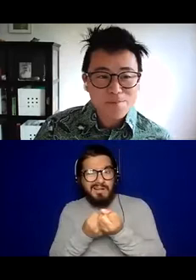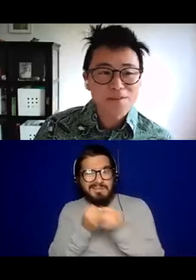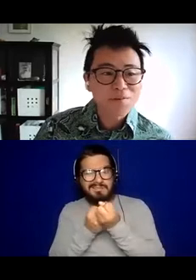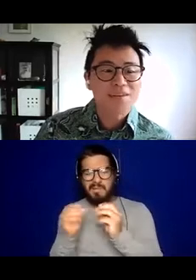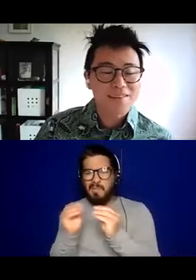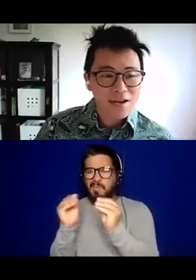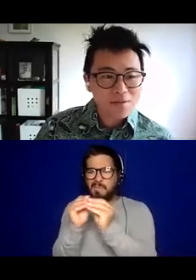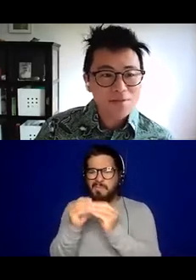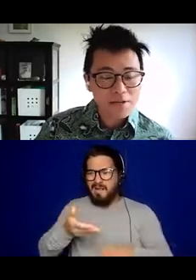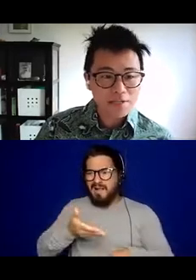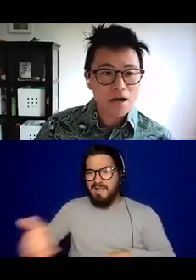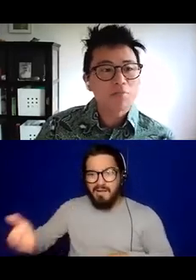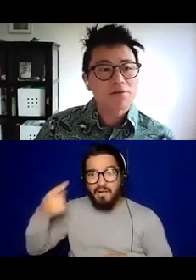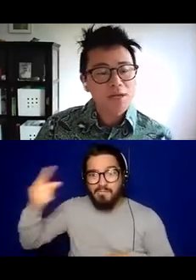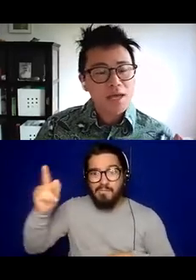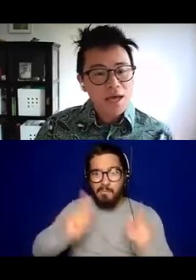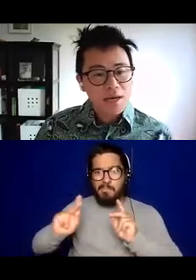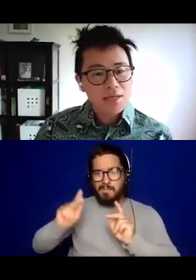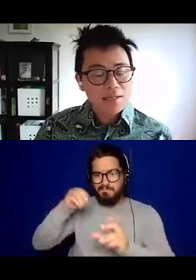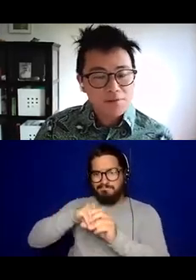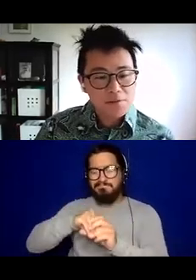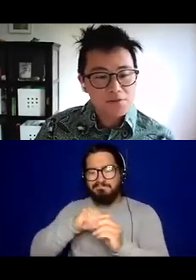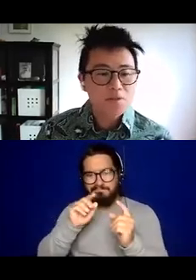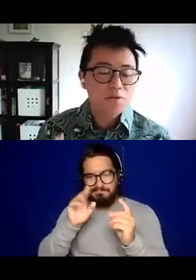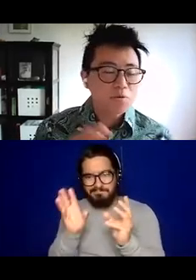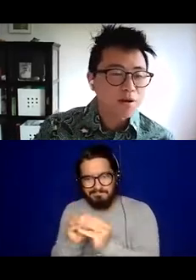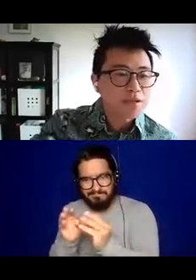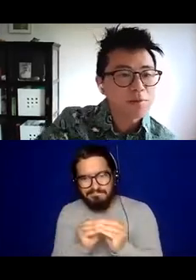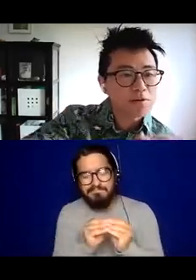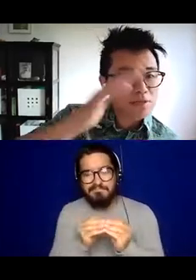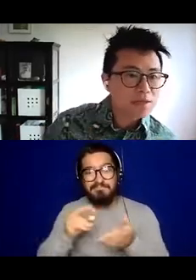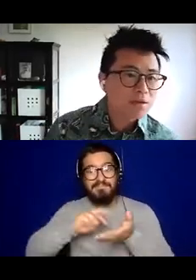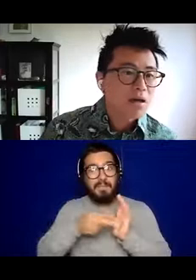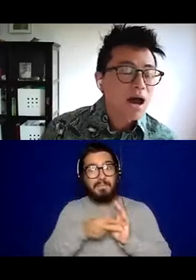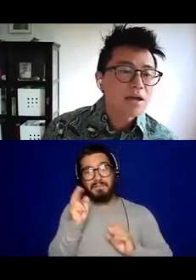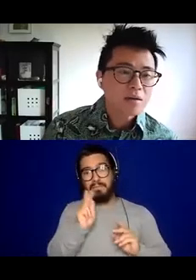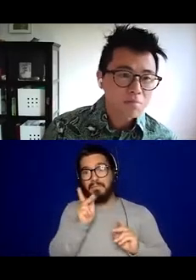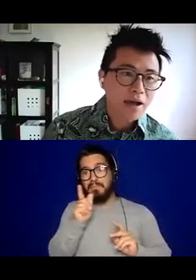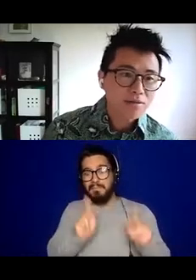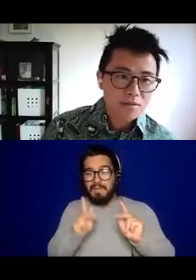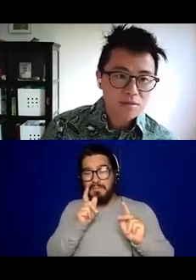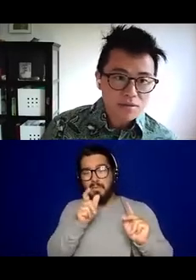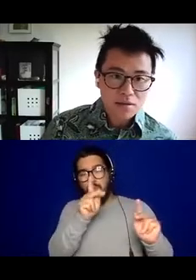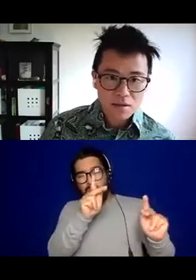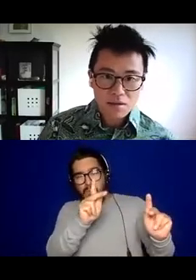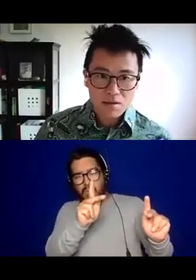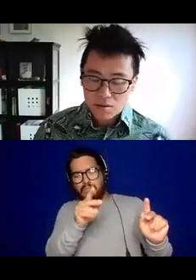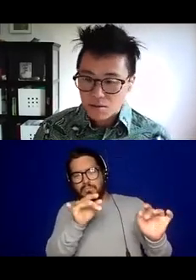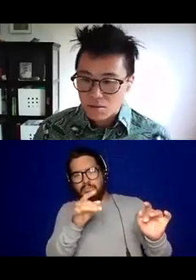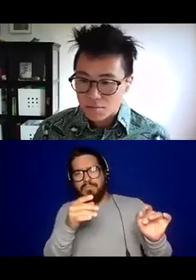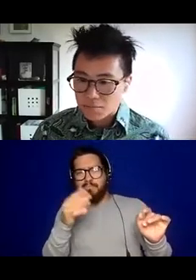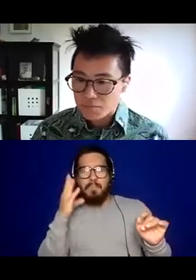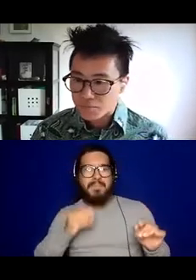post-meeting. Absolutely, that would especially help with any individuals who were experiencing high impacts.